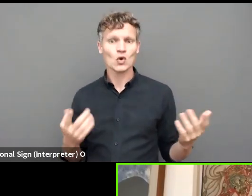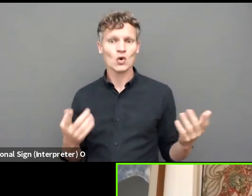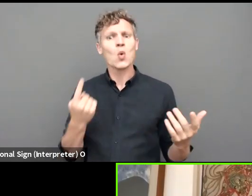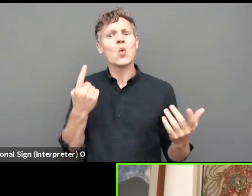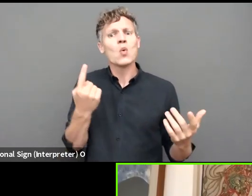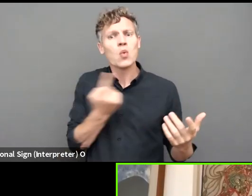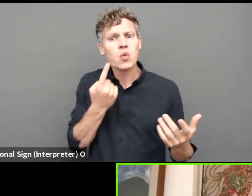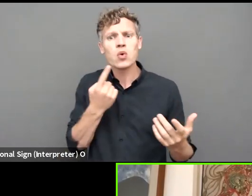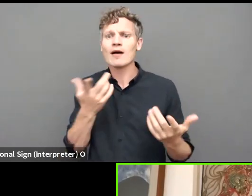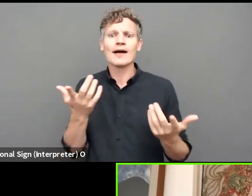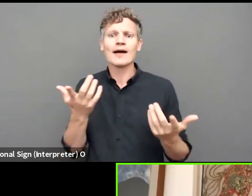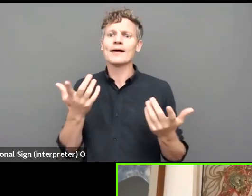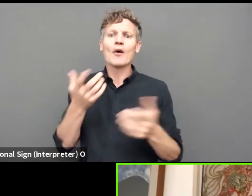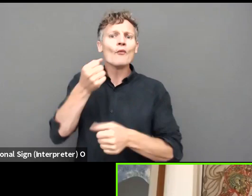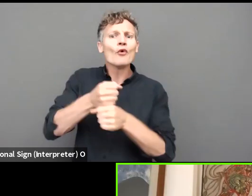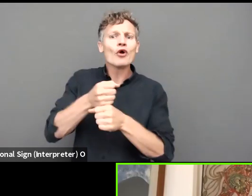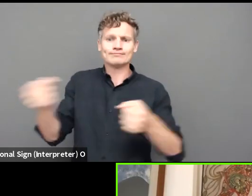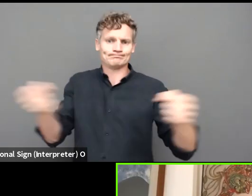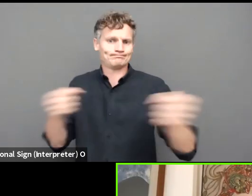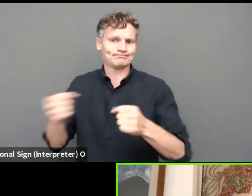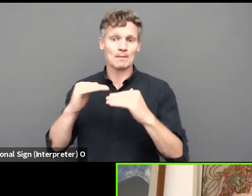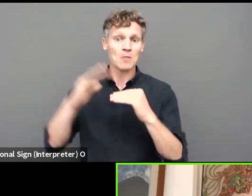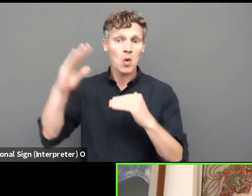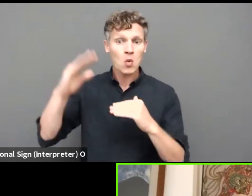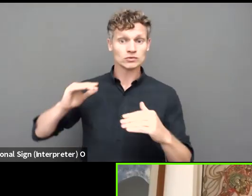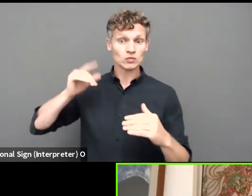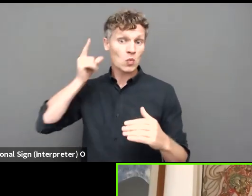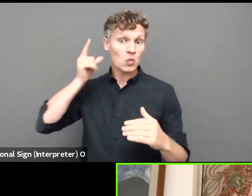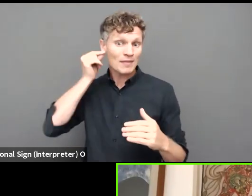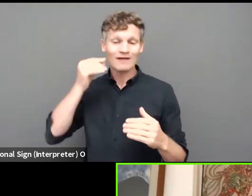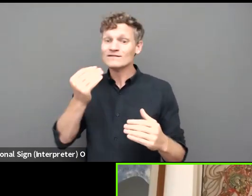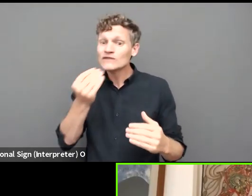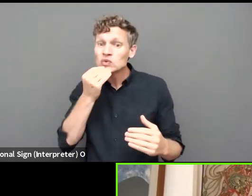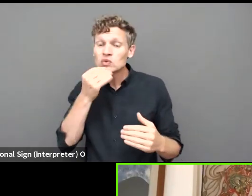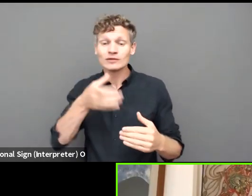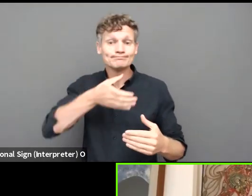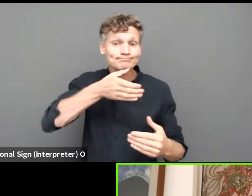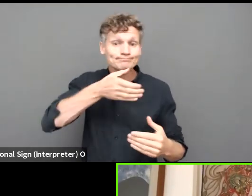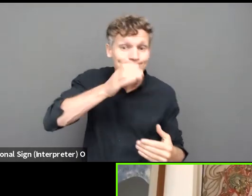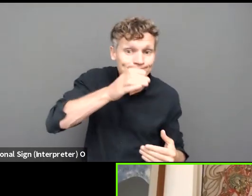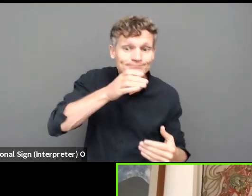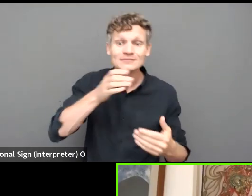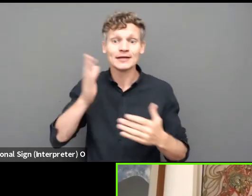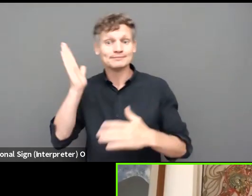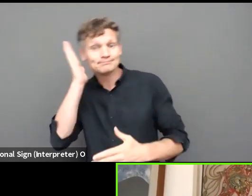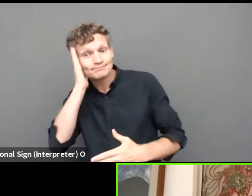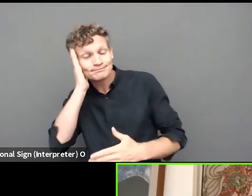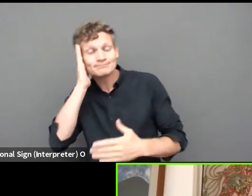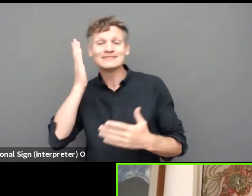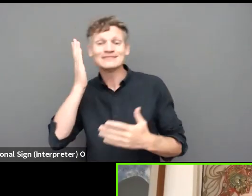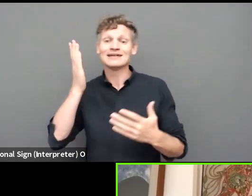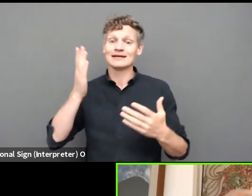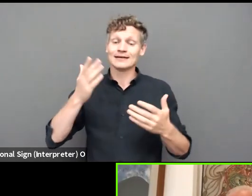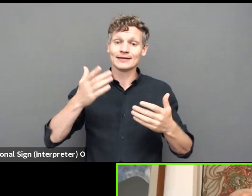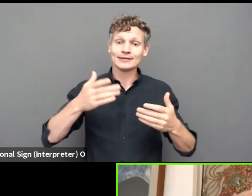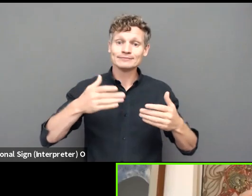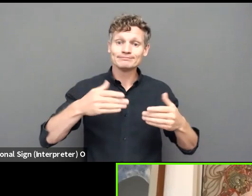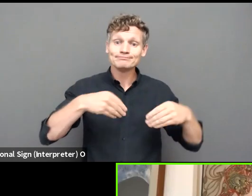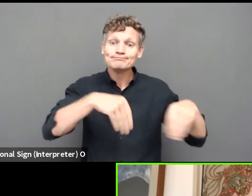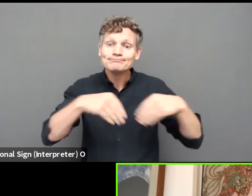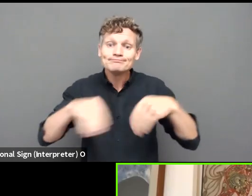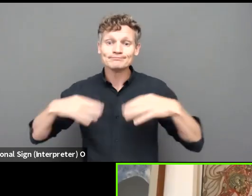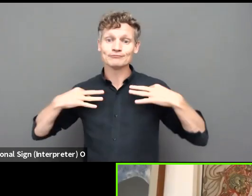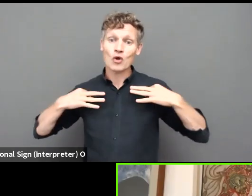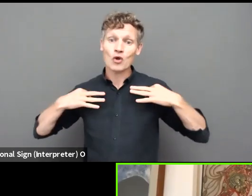as food, beverage services, accommodation, retail, have been the most affected by